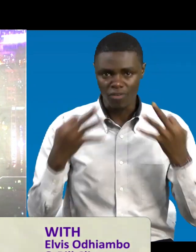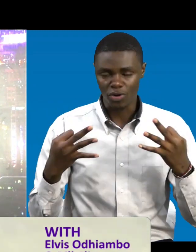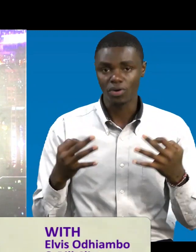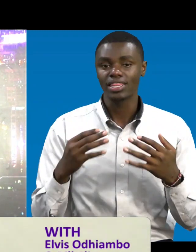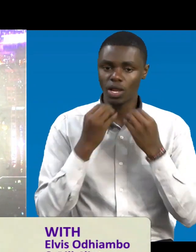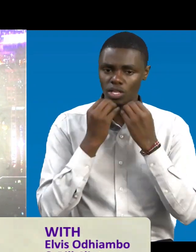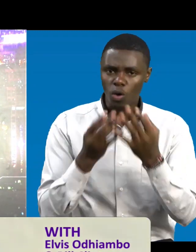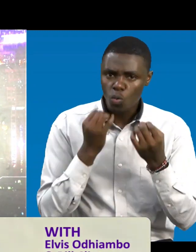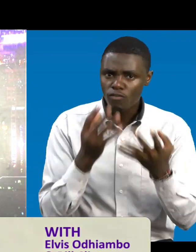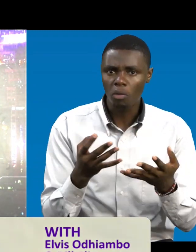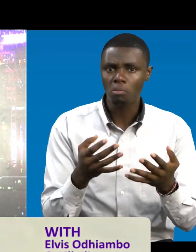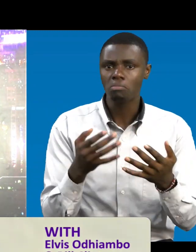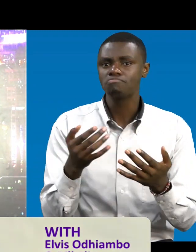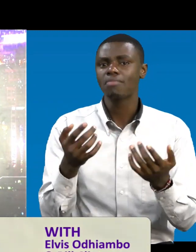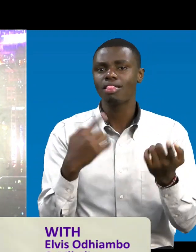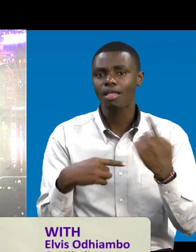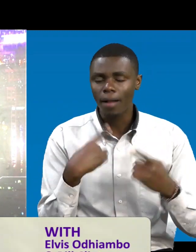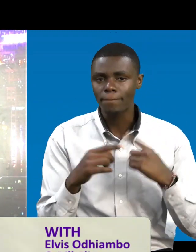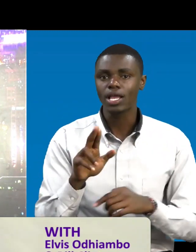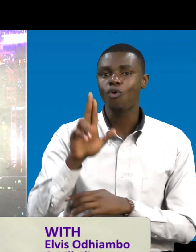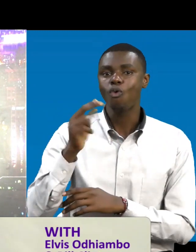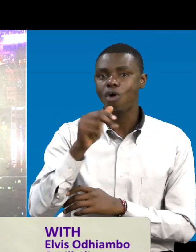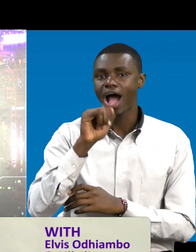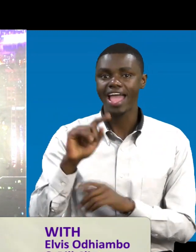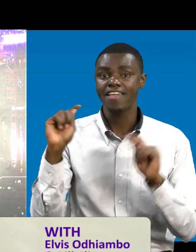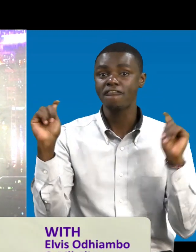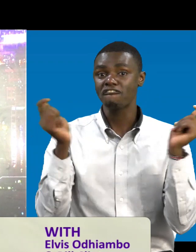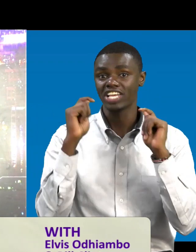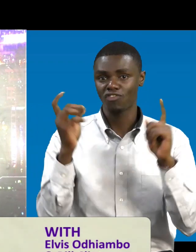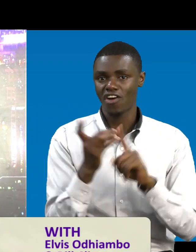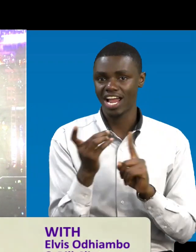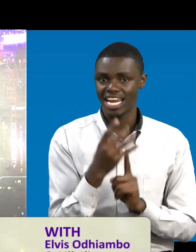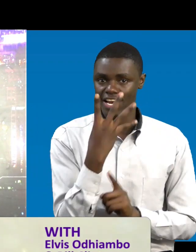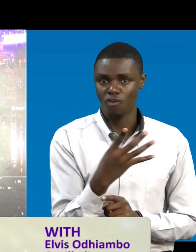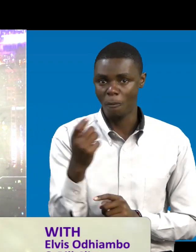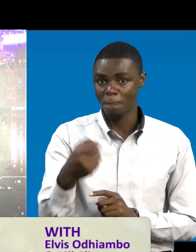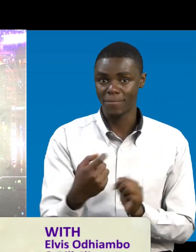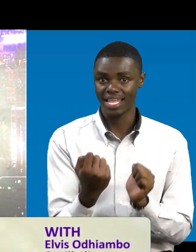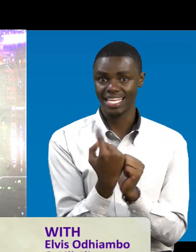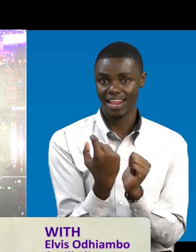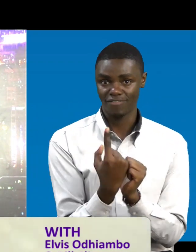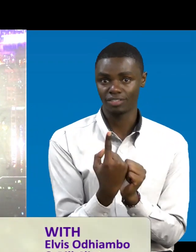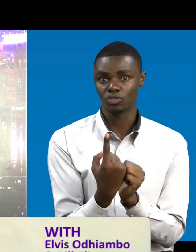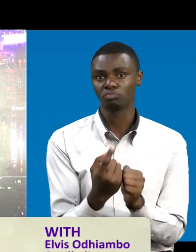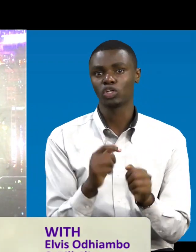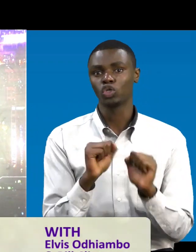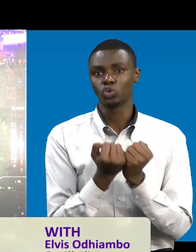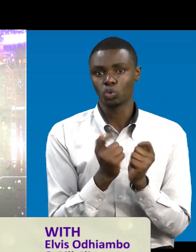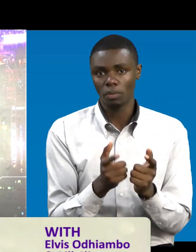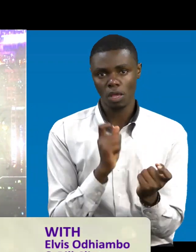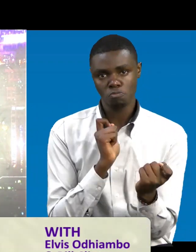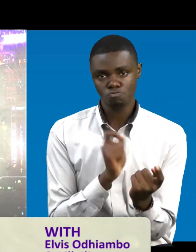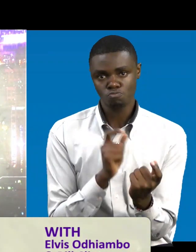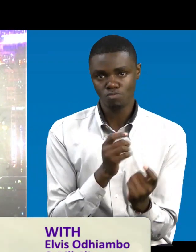you an update on the coming Ohio festival that we have on the 4th of November. Remember to catch up with us through our social media